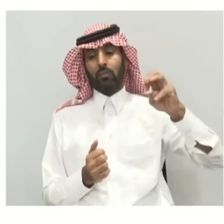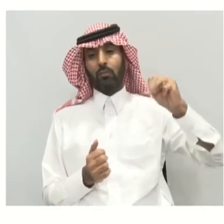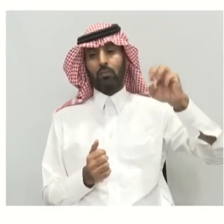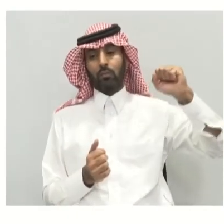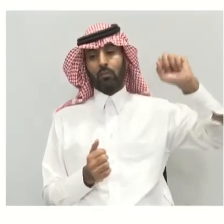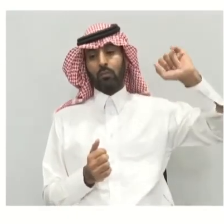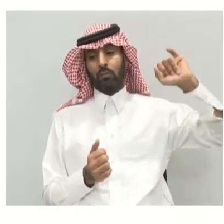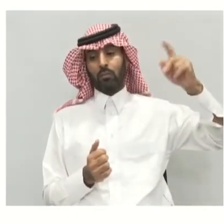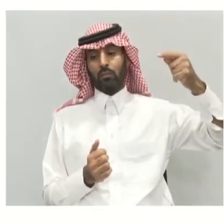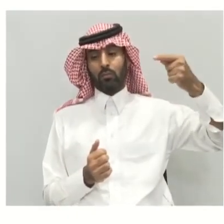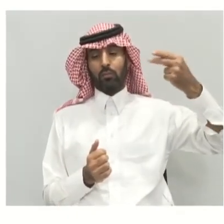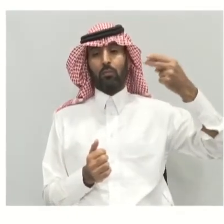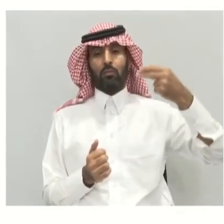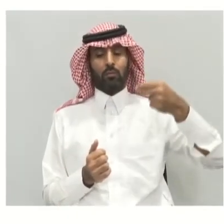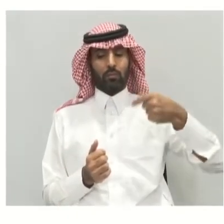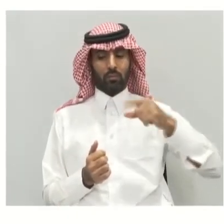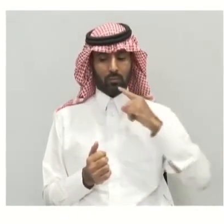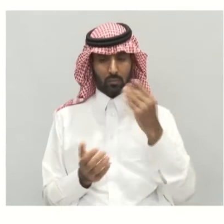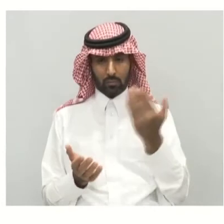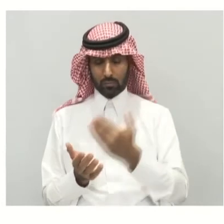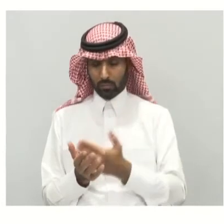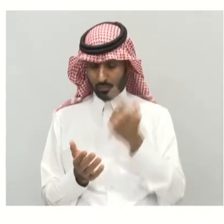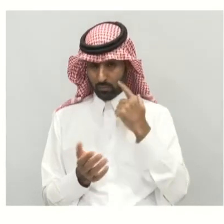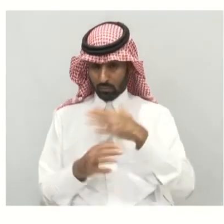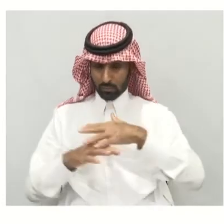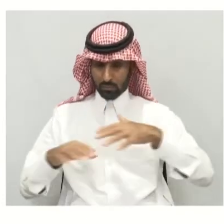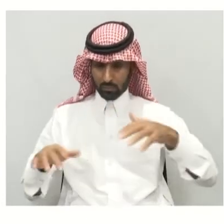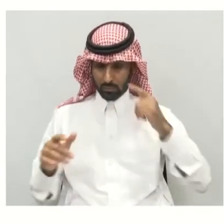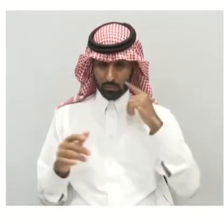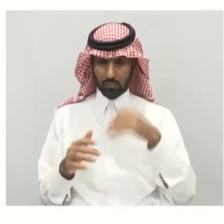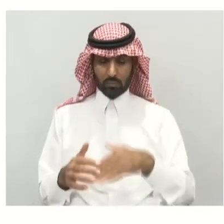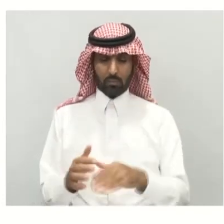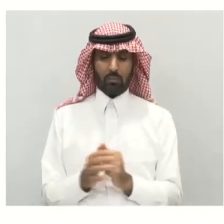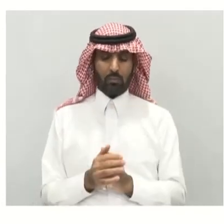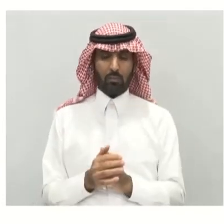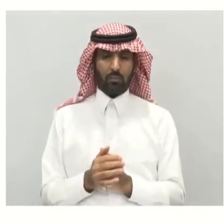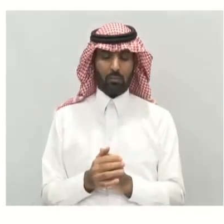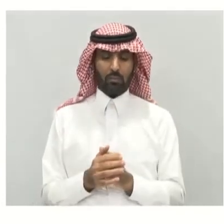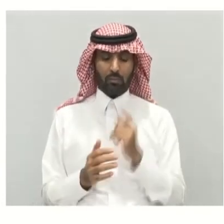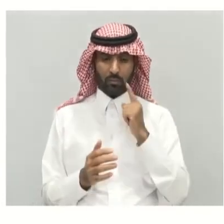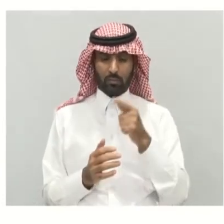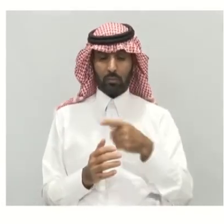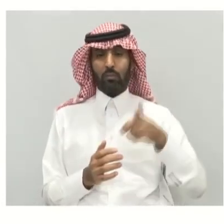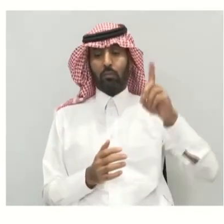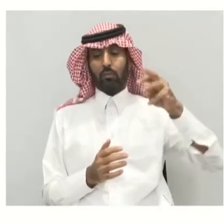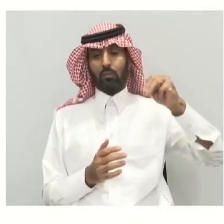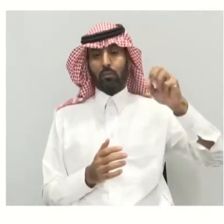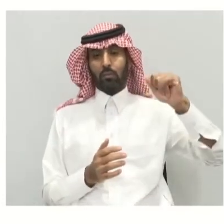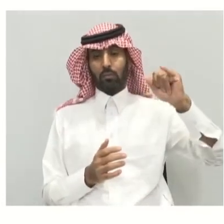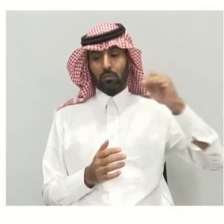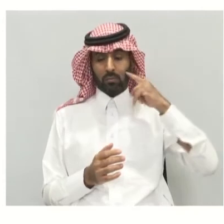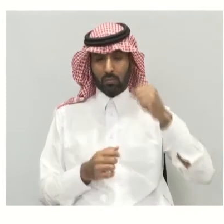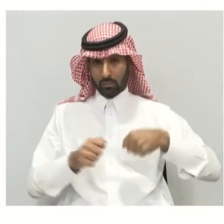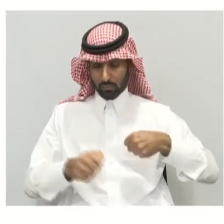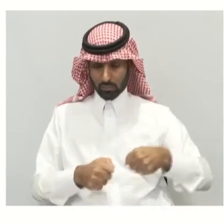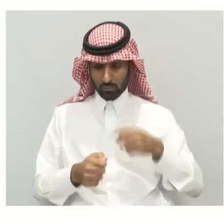the skydiving off over the Rockies. Okay, this is the adventure he did. Daniel, he did biking in the